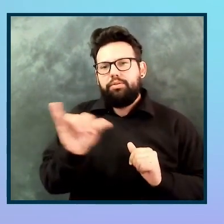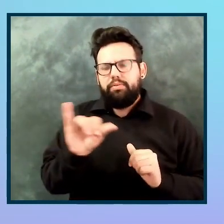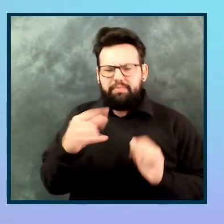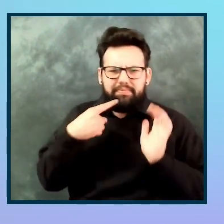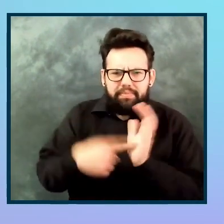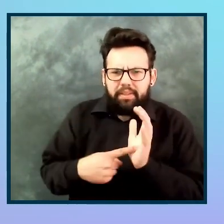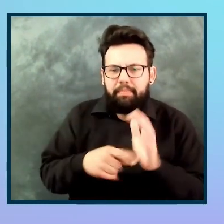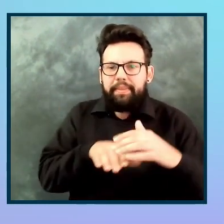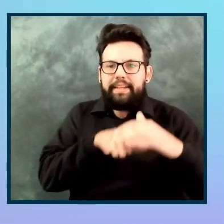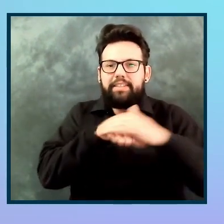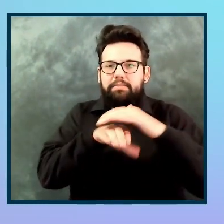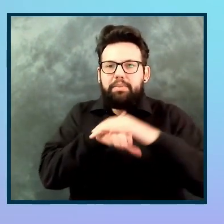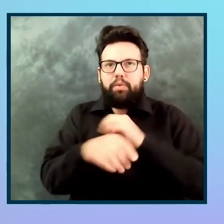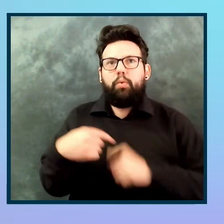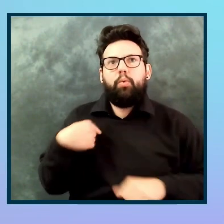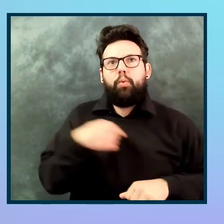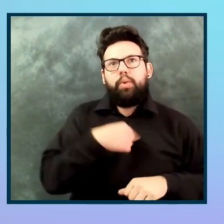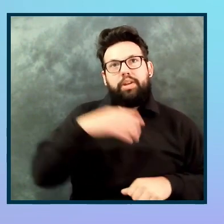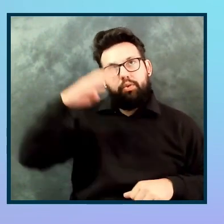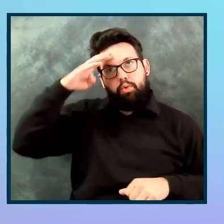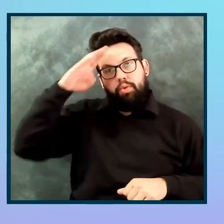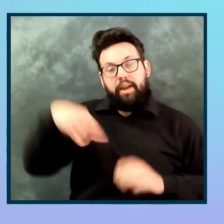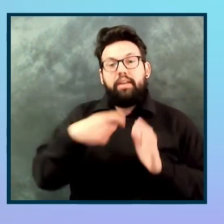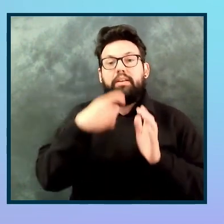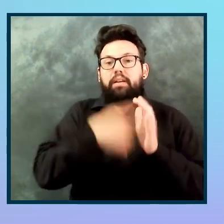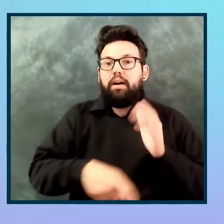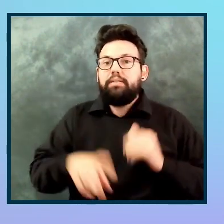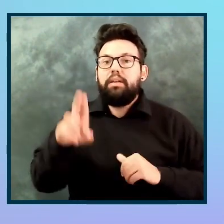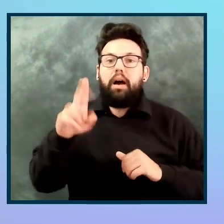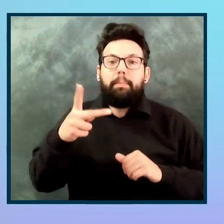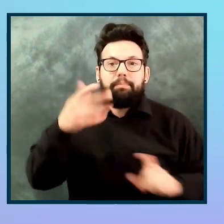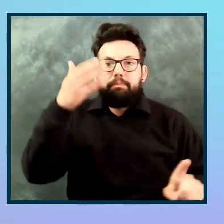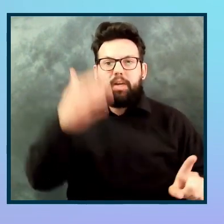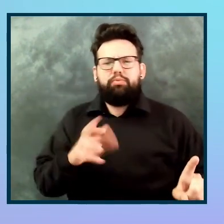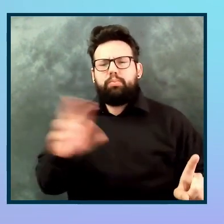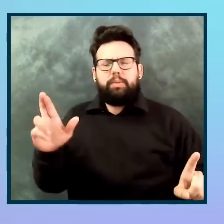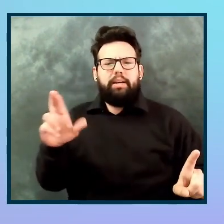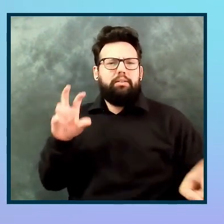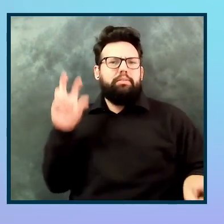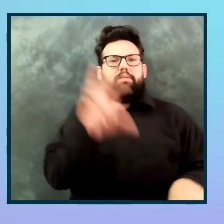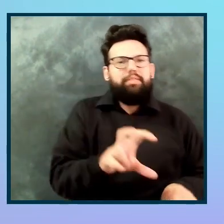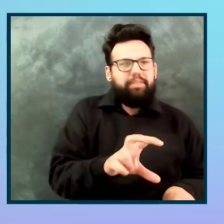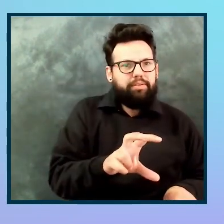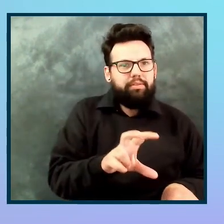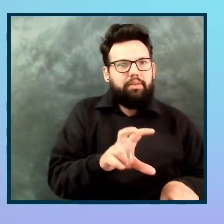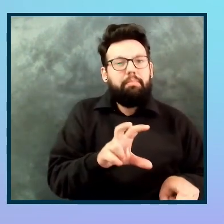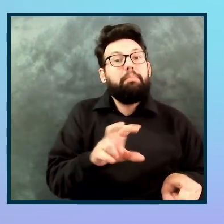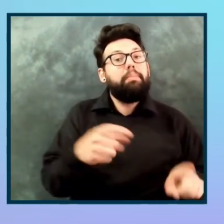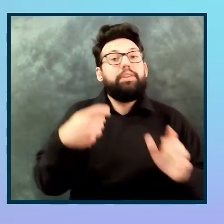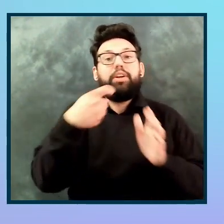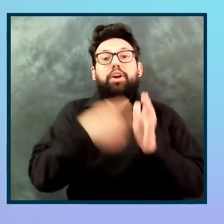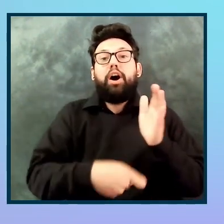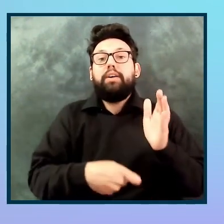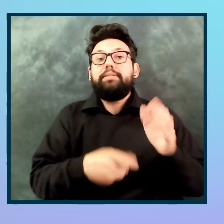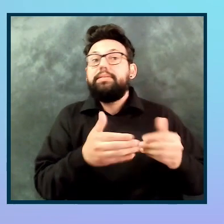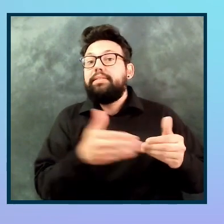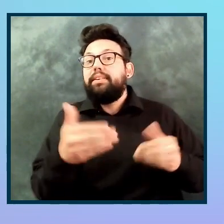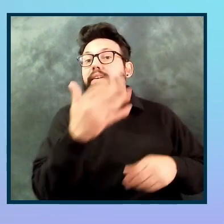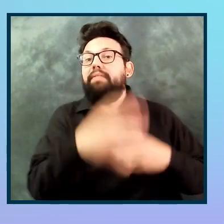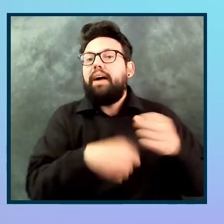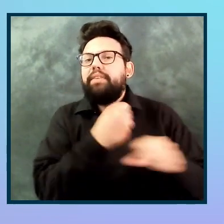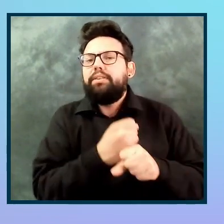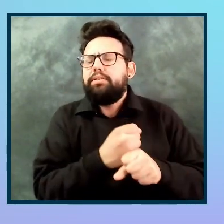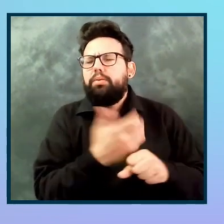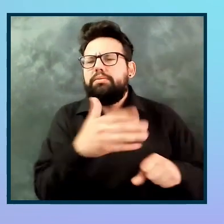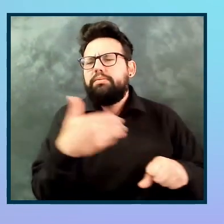upfront to become compliant or to establish a program, but the cost in 5 years is going to be 10 times what's going to be